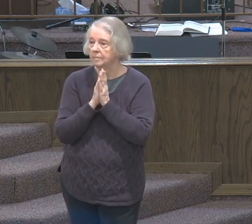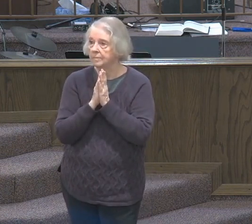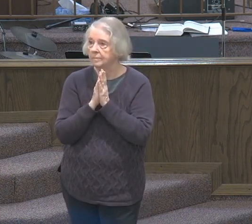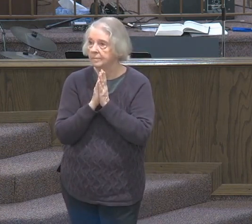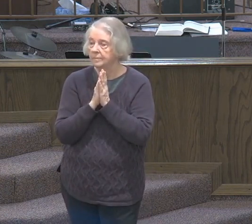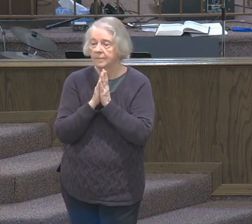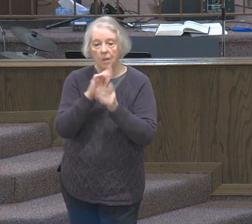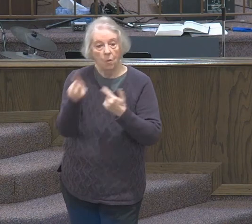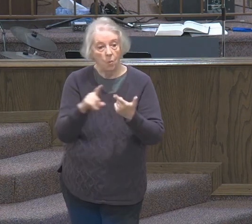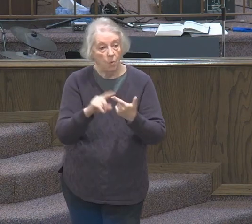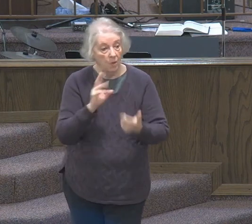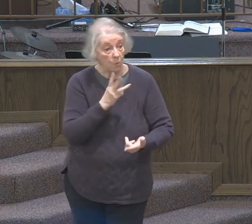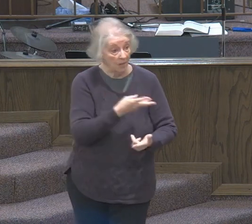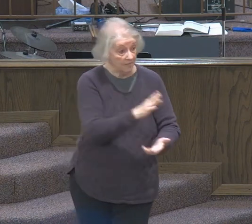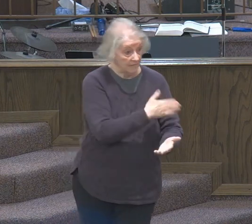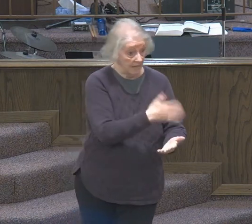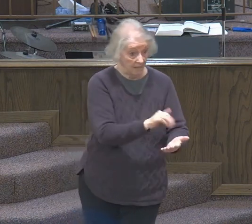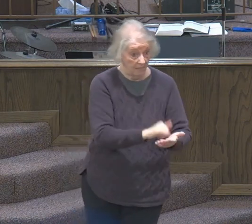song